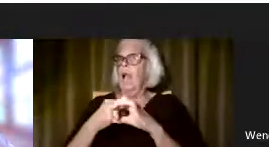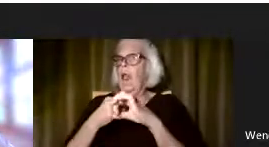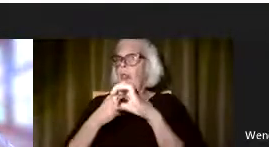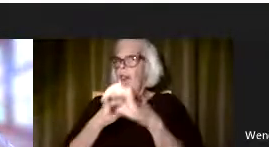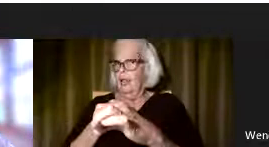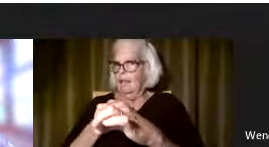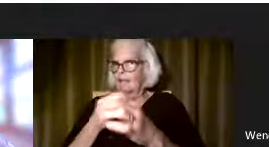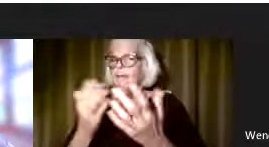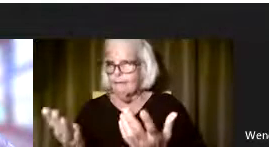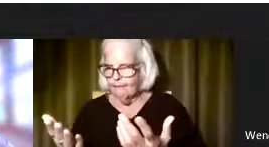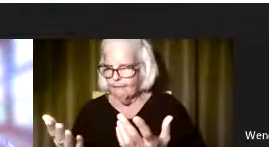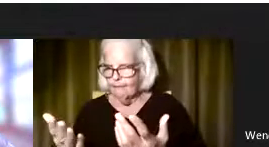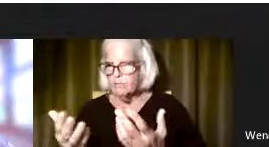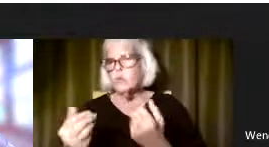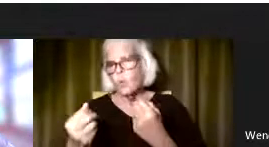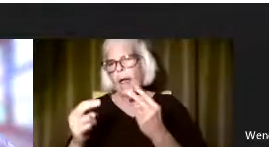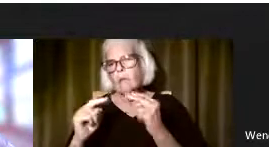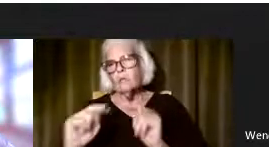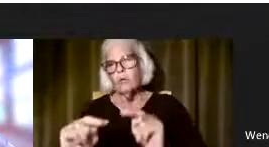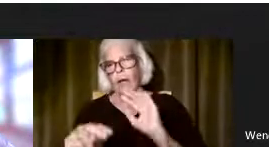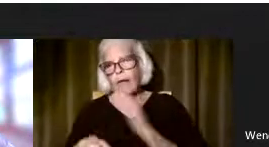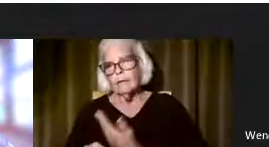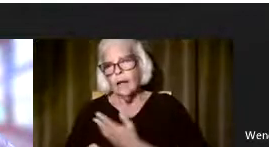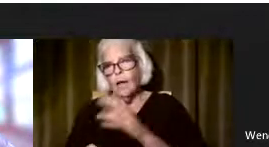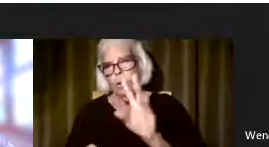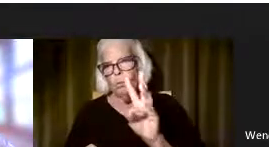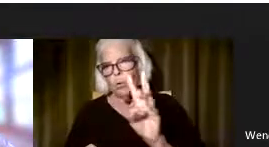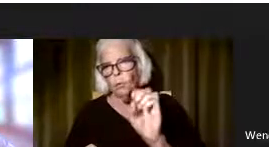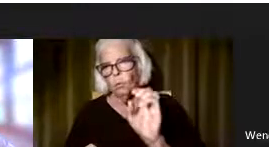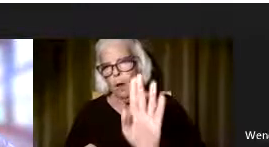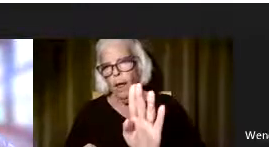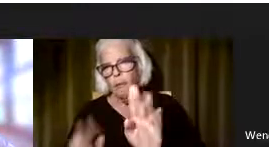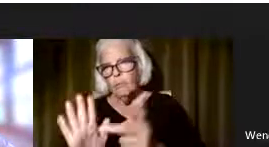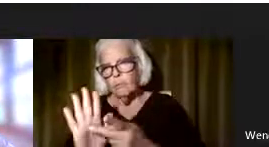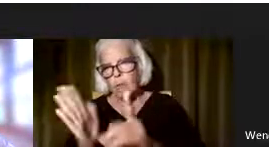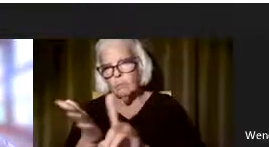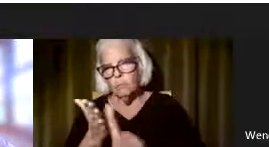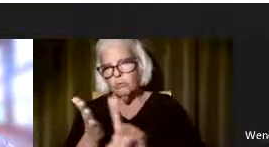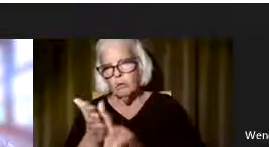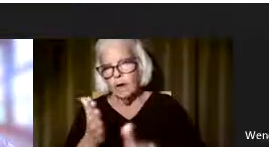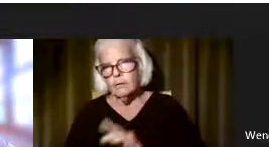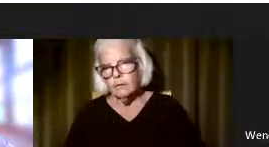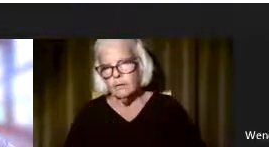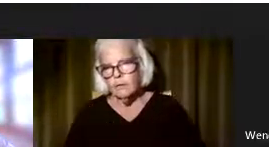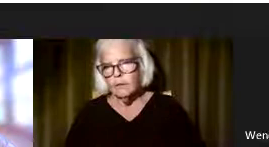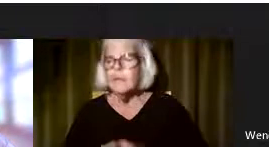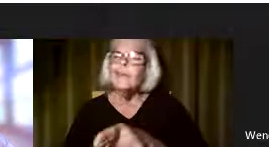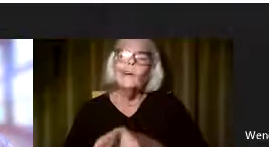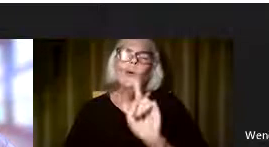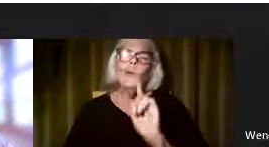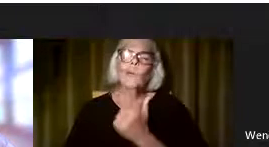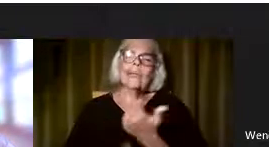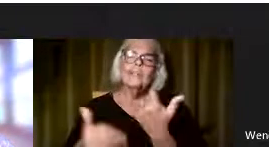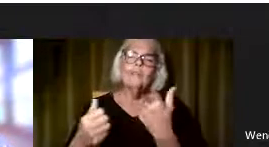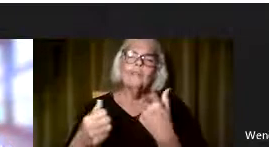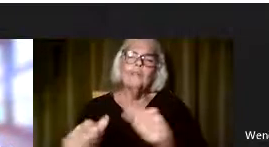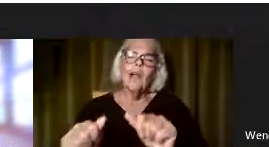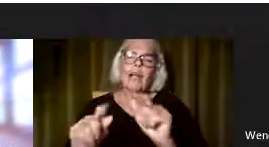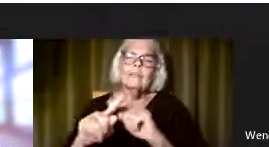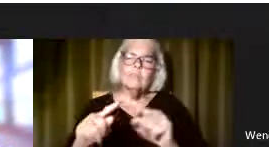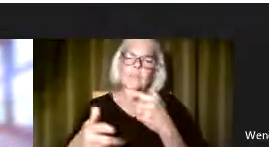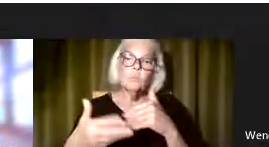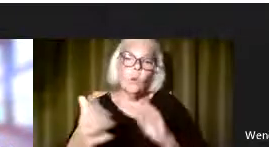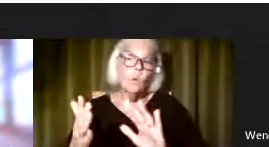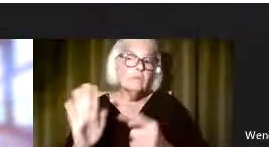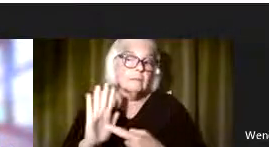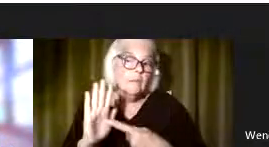at our website. So we've been trying to come up with multiple strategies, whether it's a sticker on the box with the new date, it's a handout